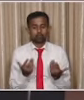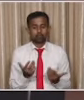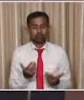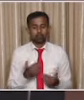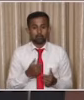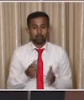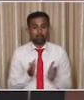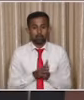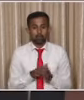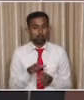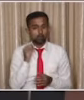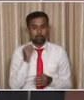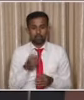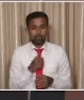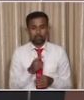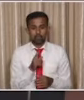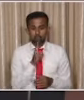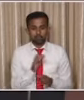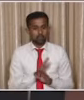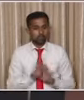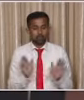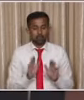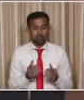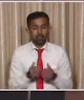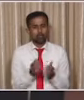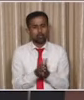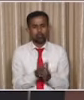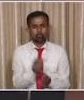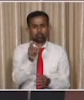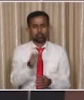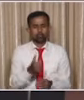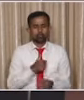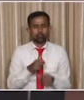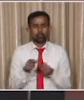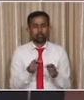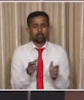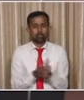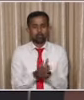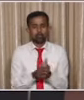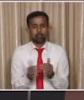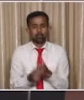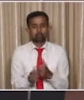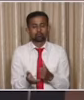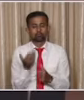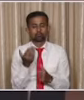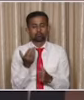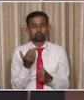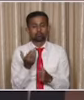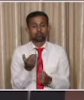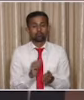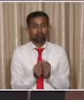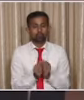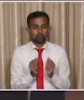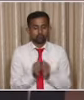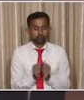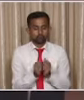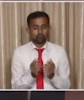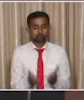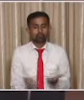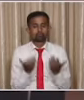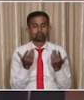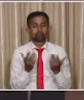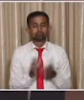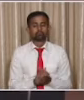committee. Appoint an interim committee that is loyal to you and through them do the reforms. As long as Sri Lanka cricket is there as it